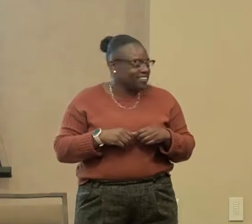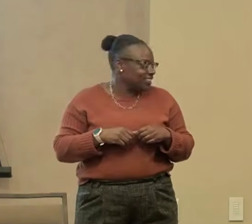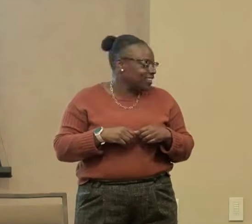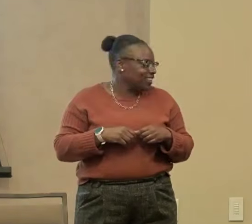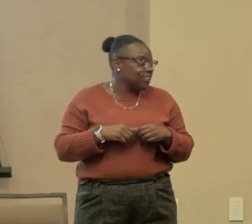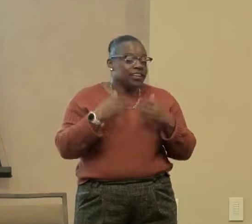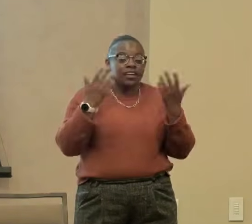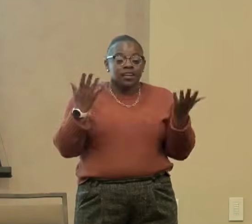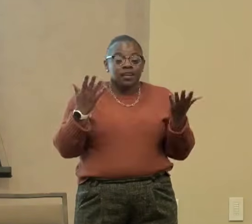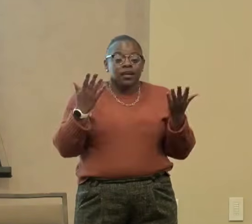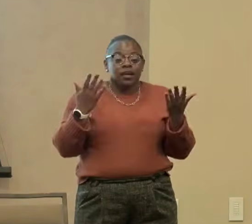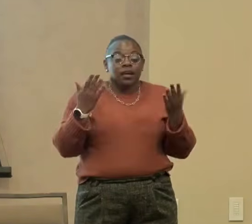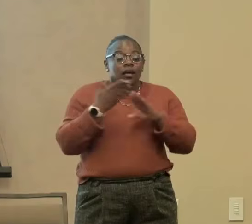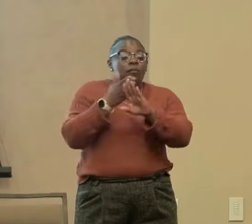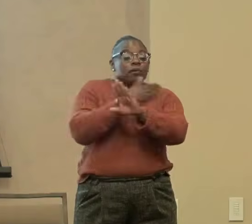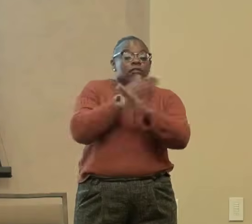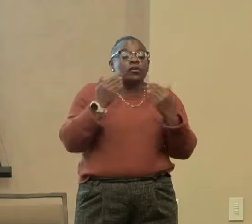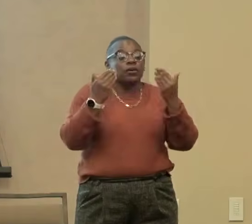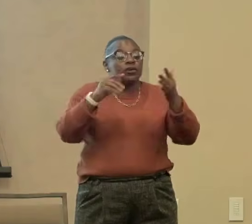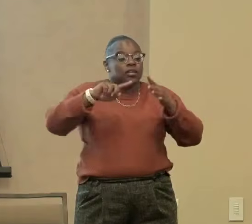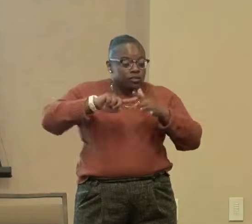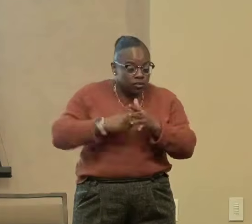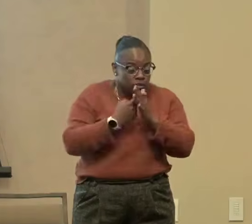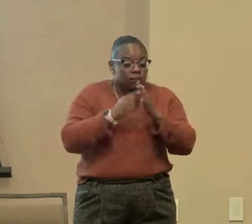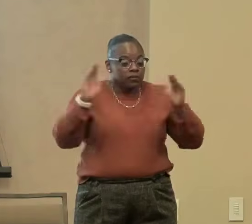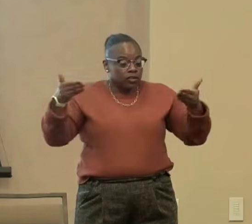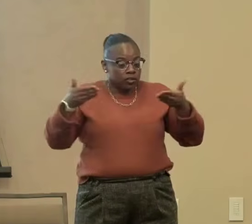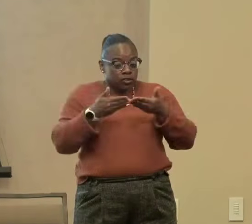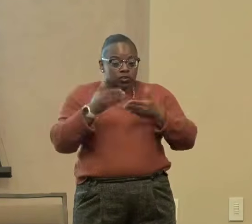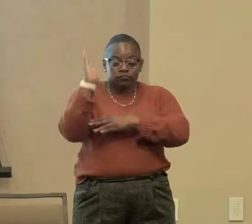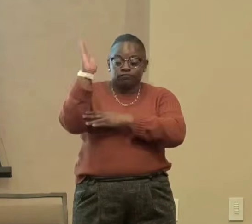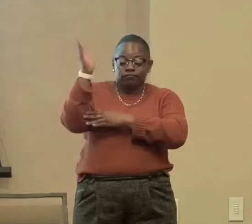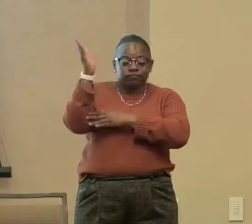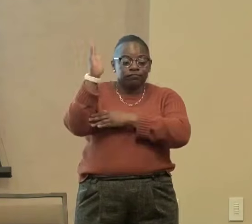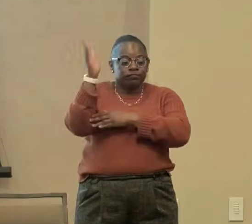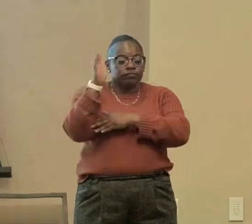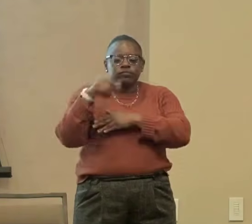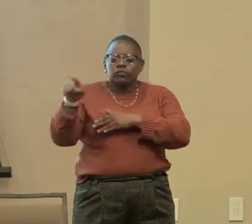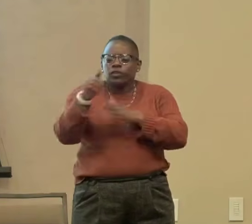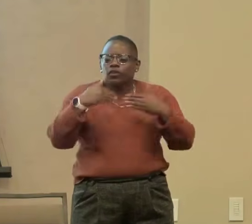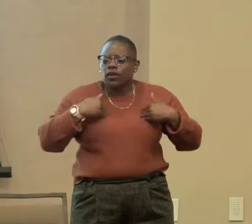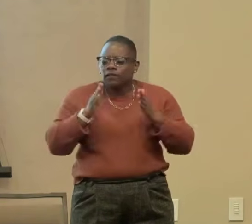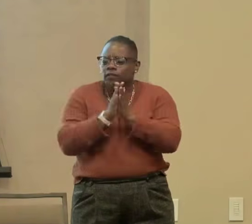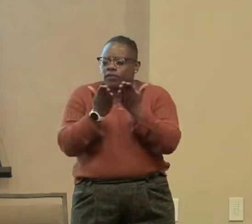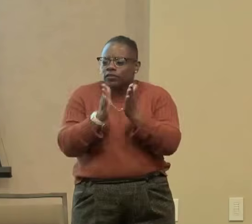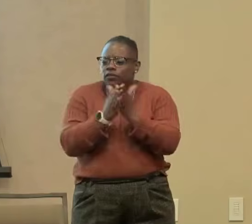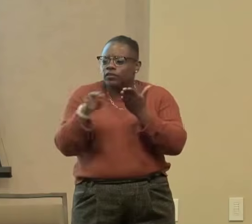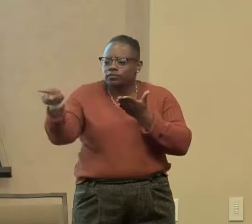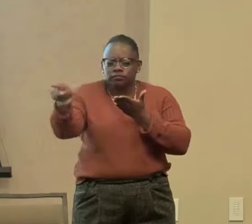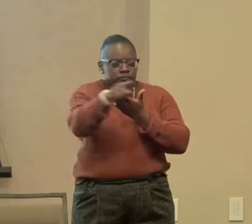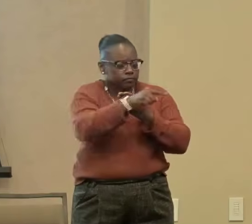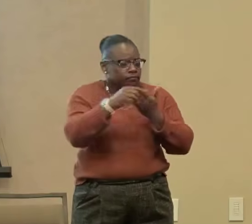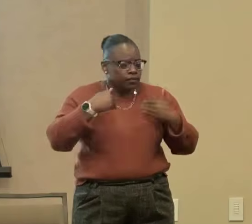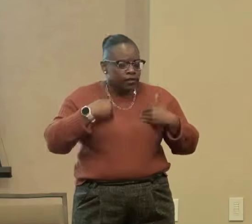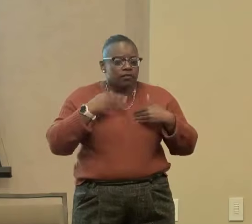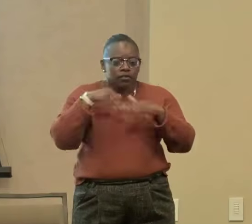fast. Before we get started and before I introduce our first speaker, I'd like to just go through what's in your folders that you received when you checked